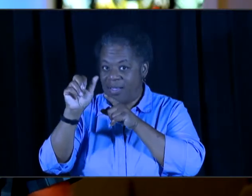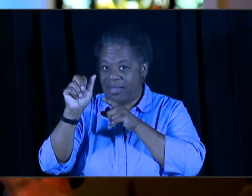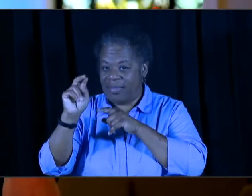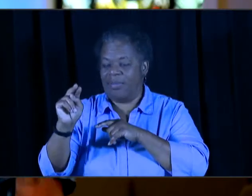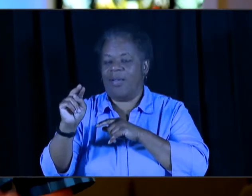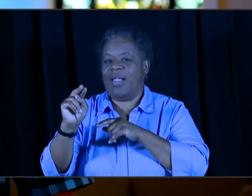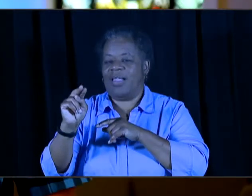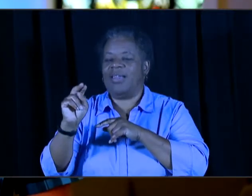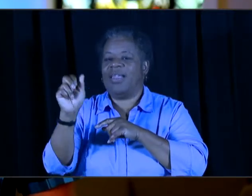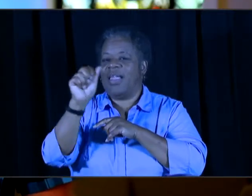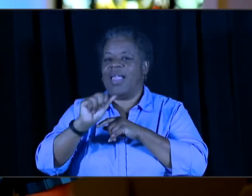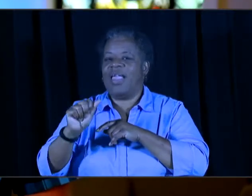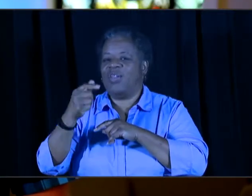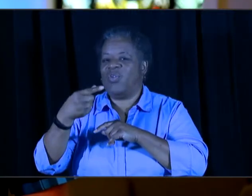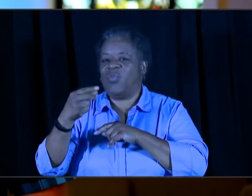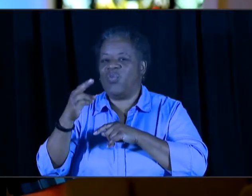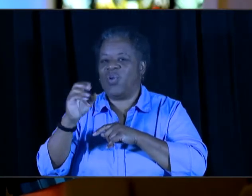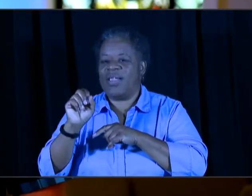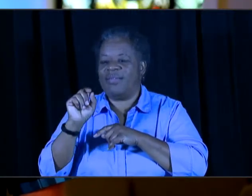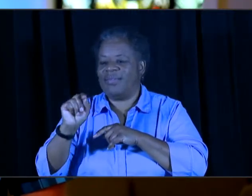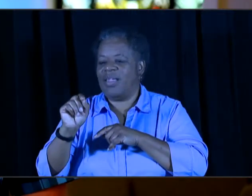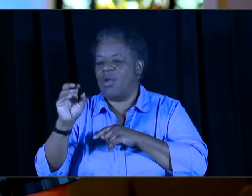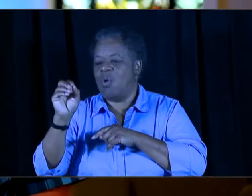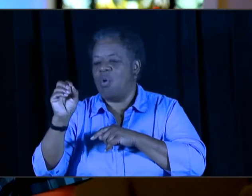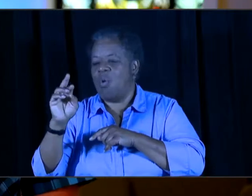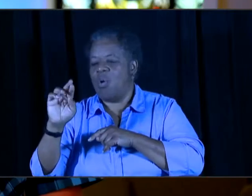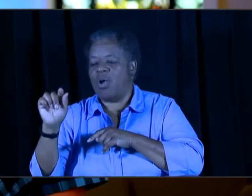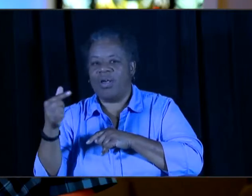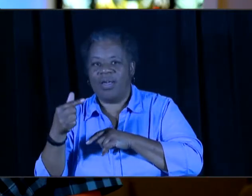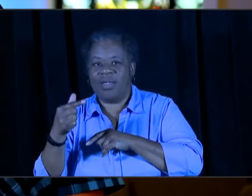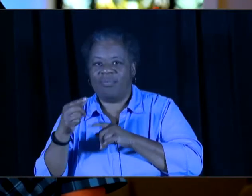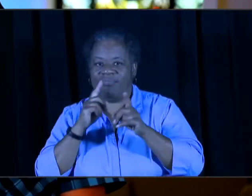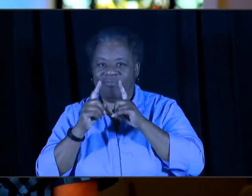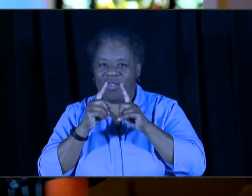brian@grace.org. I'd love to get a conversation started with you.